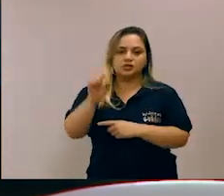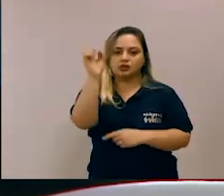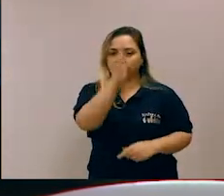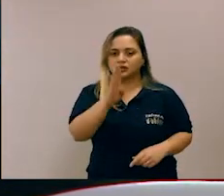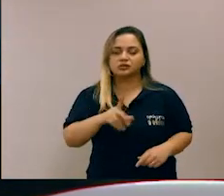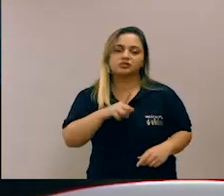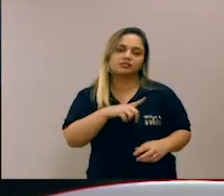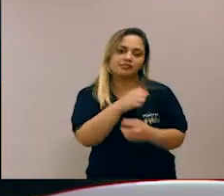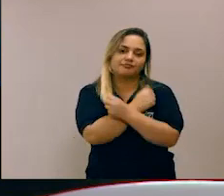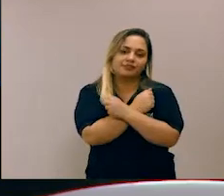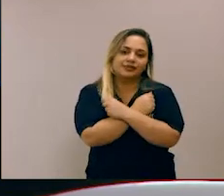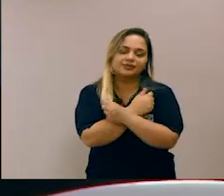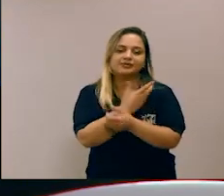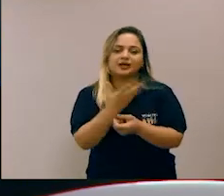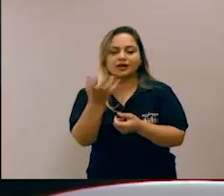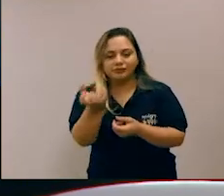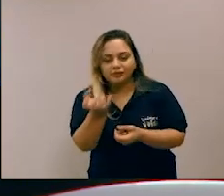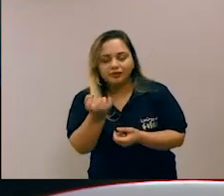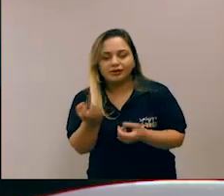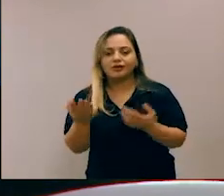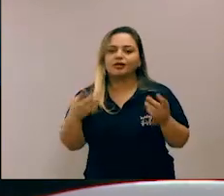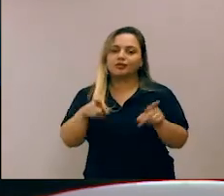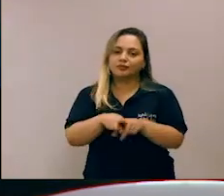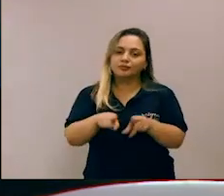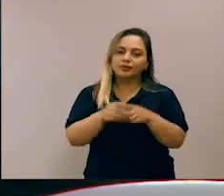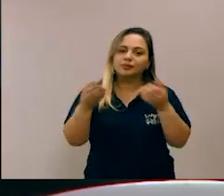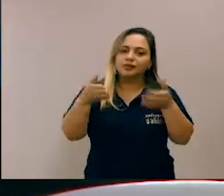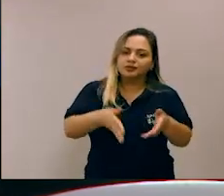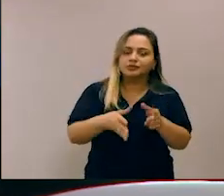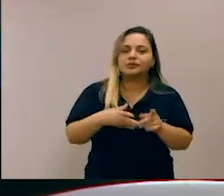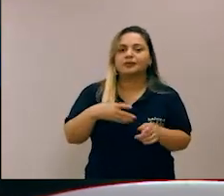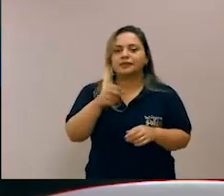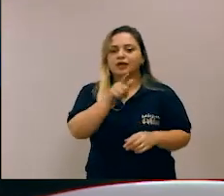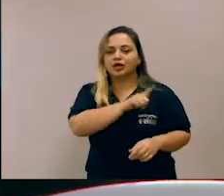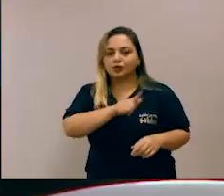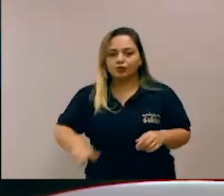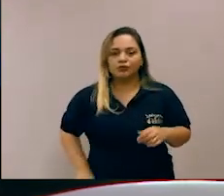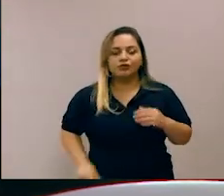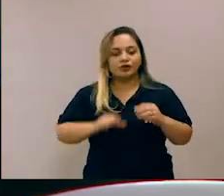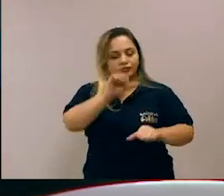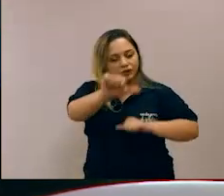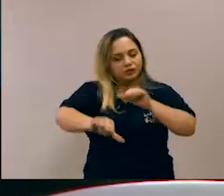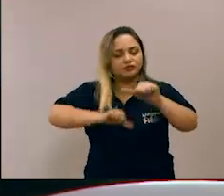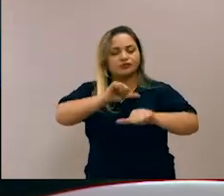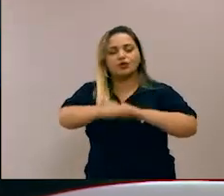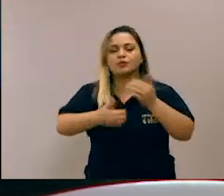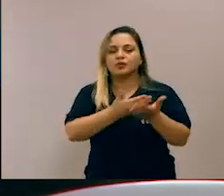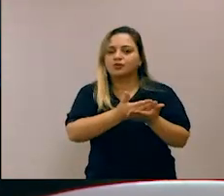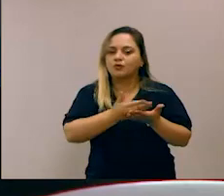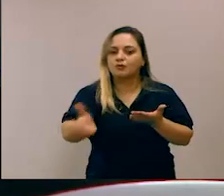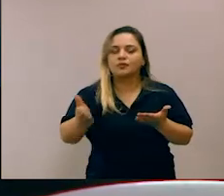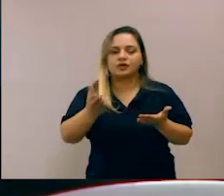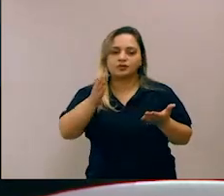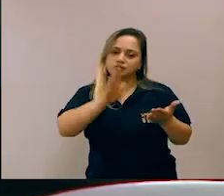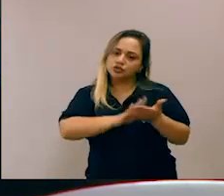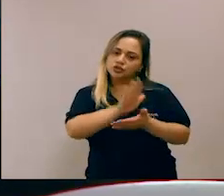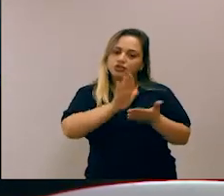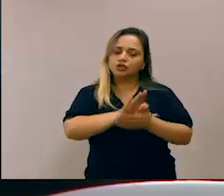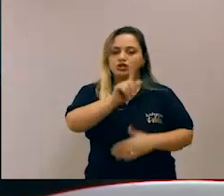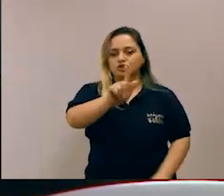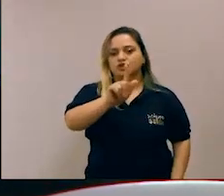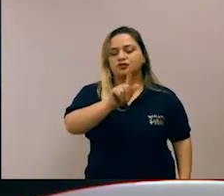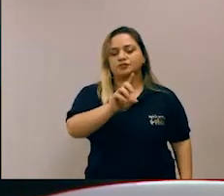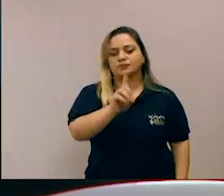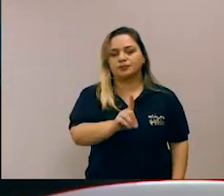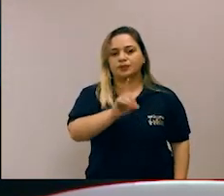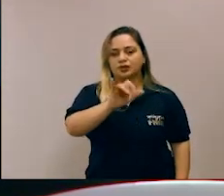be performed by the Brazilian state for the government to go through the digital translation and